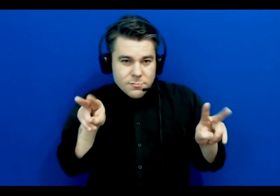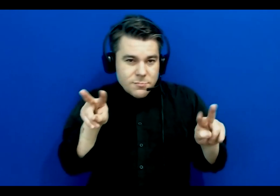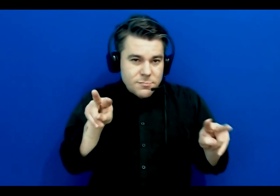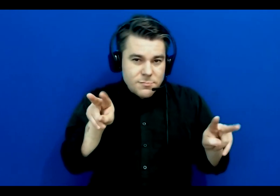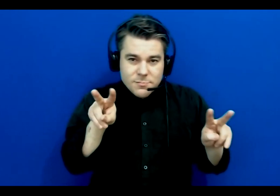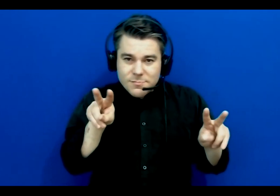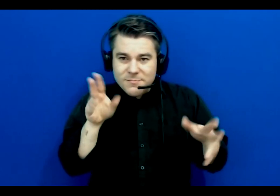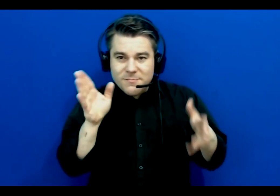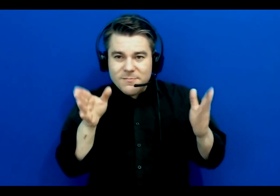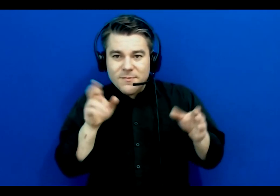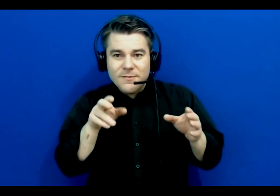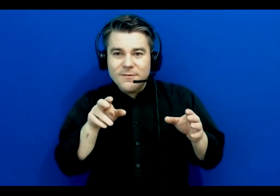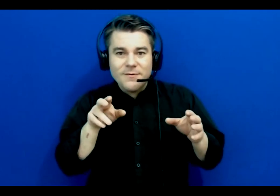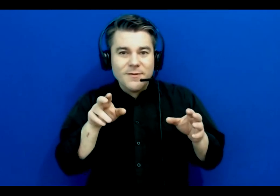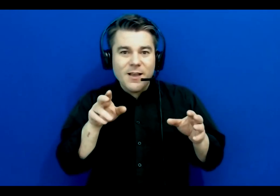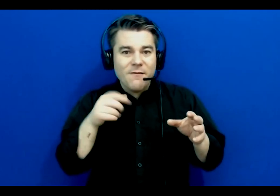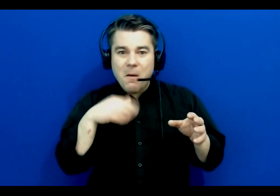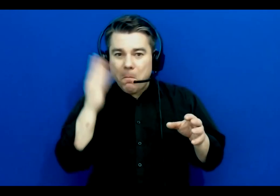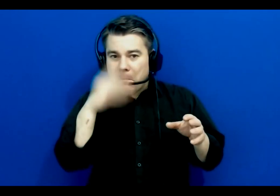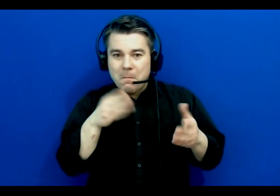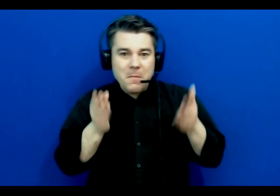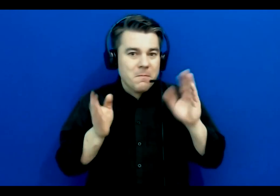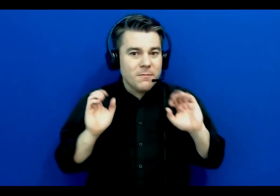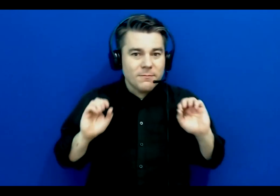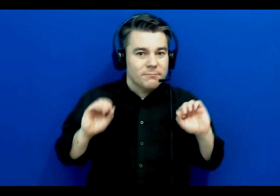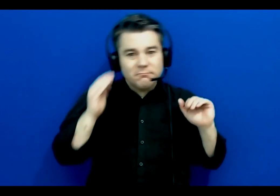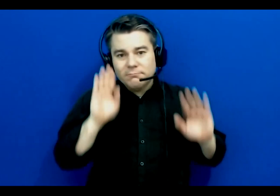You might have to jump out at me if I don't see you.